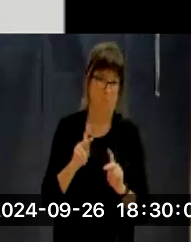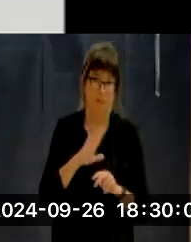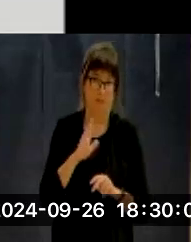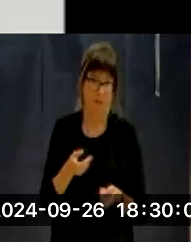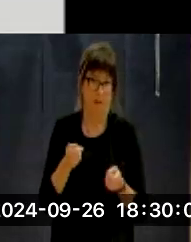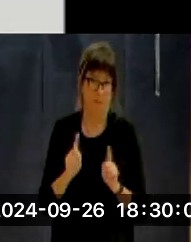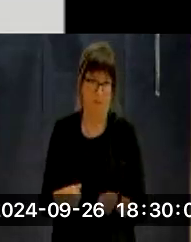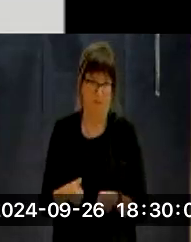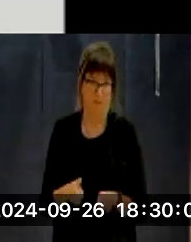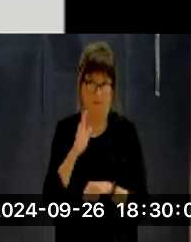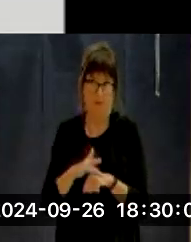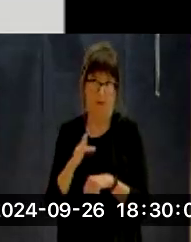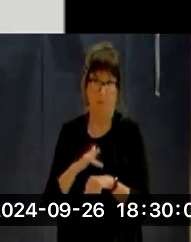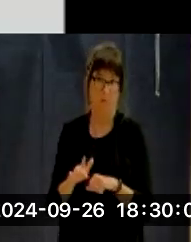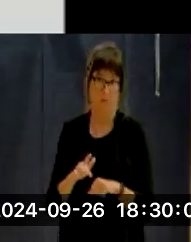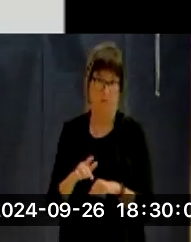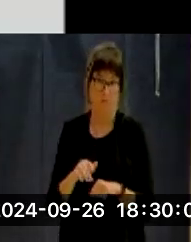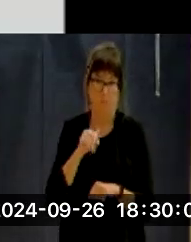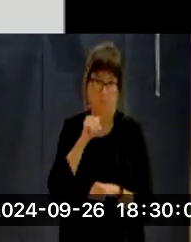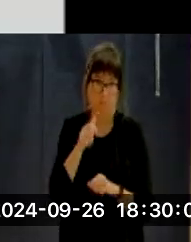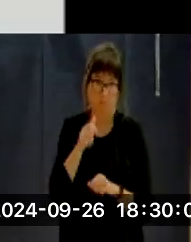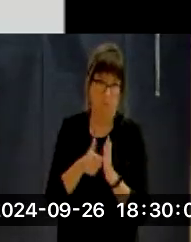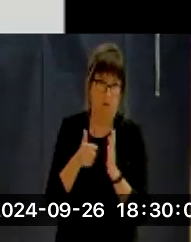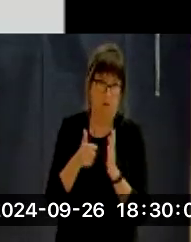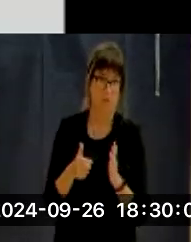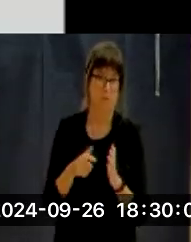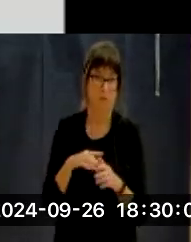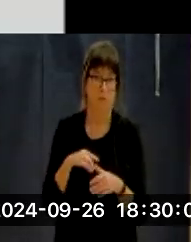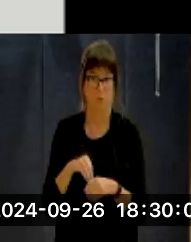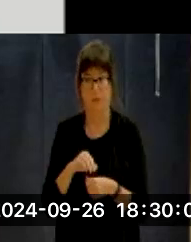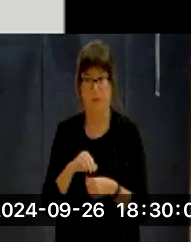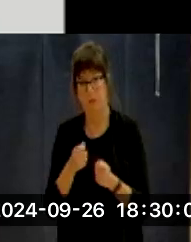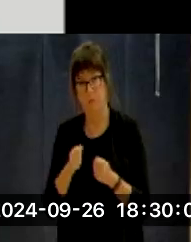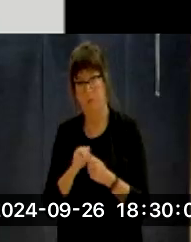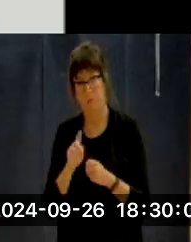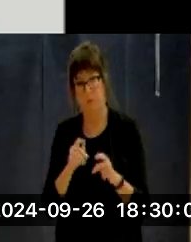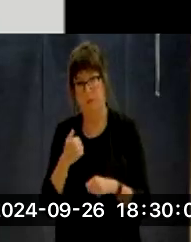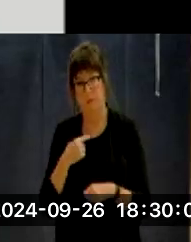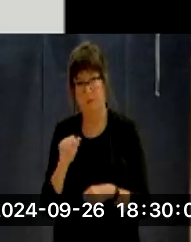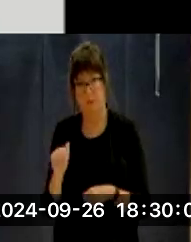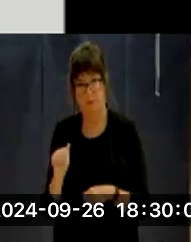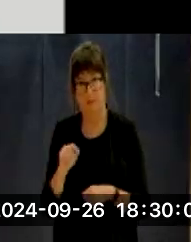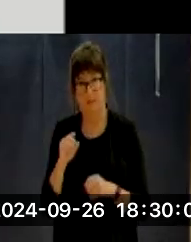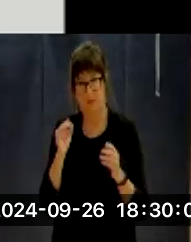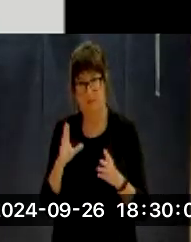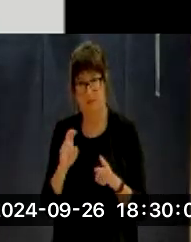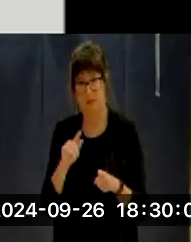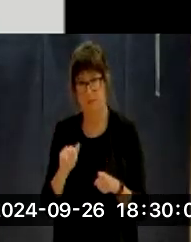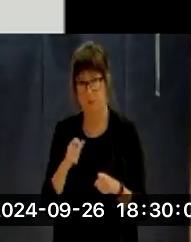been available but had not been required, including how to deal with people with disabilities that Professor Nakamura was talking about.